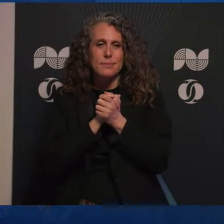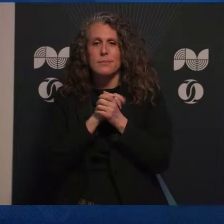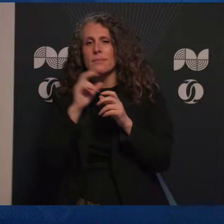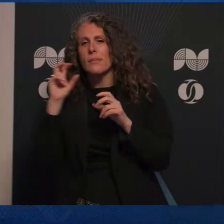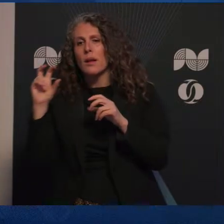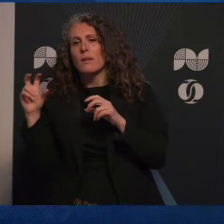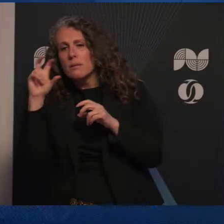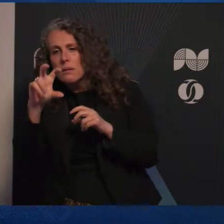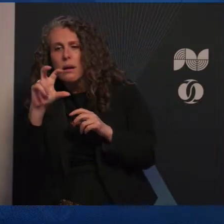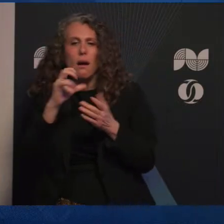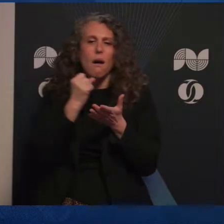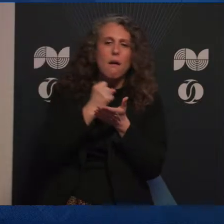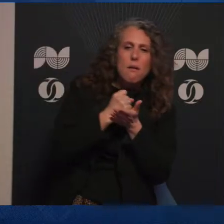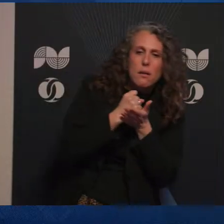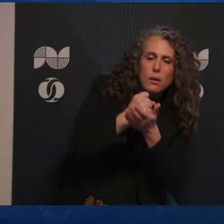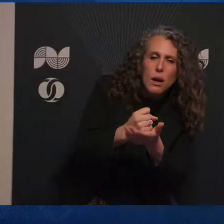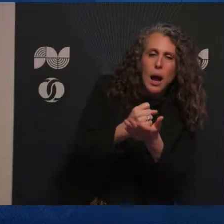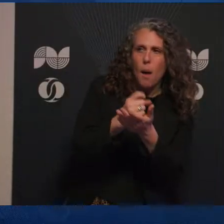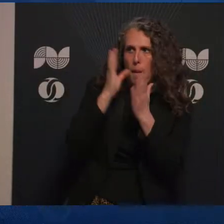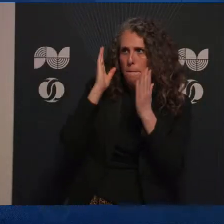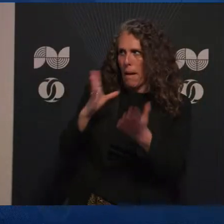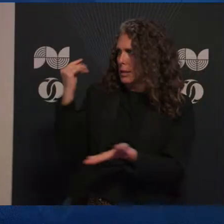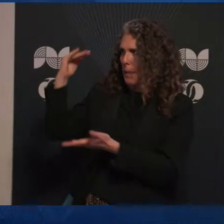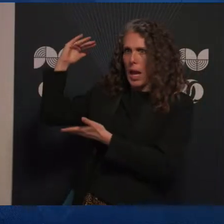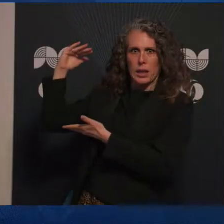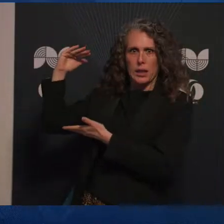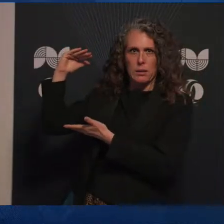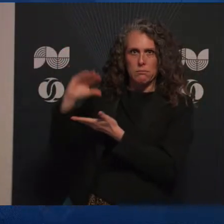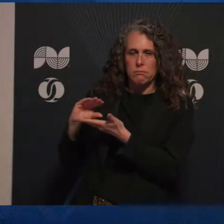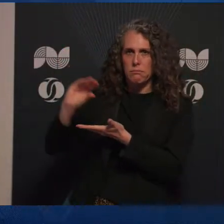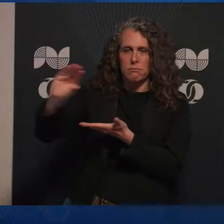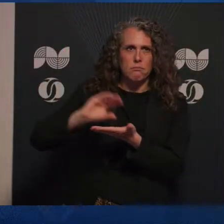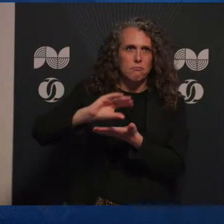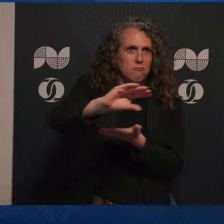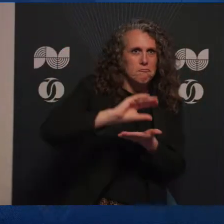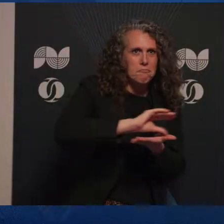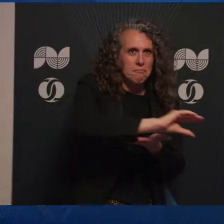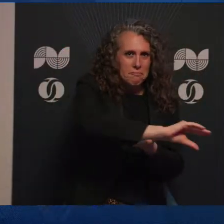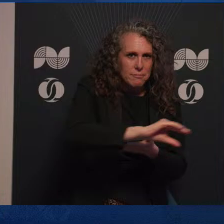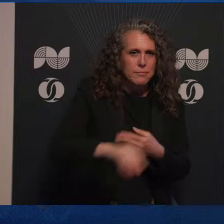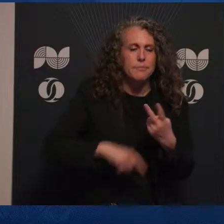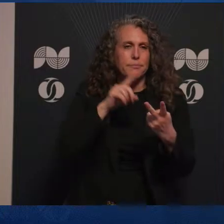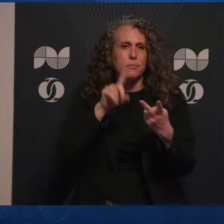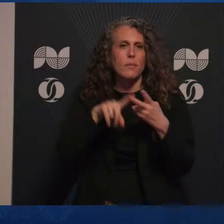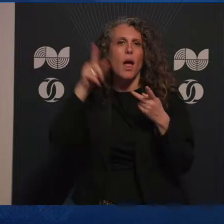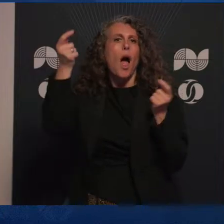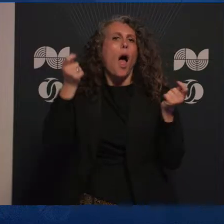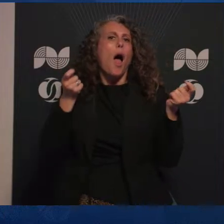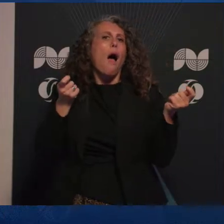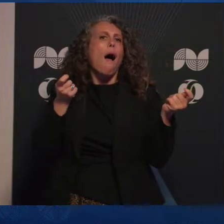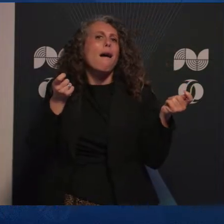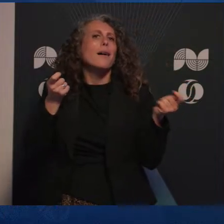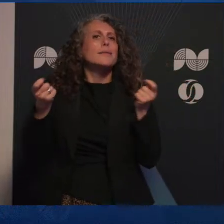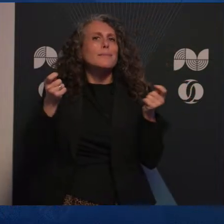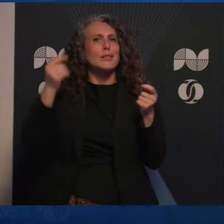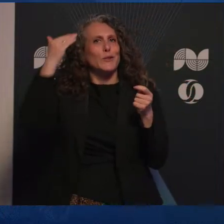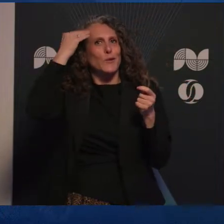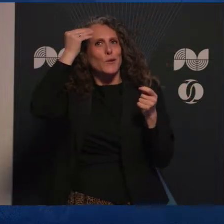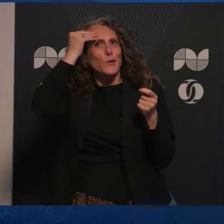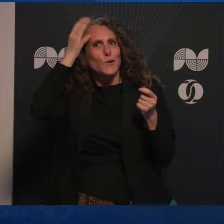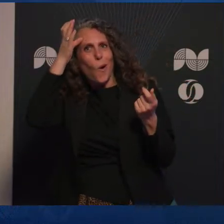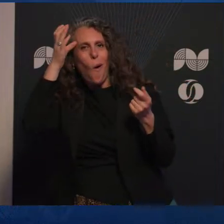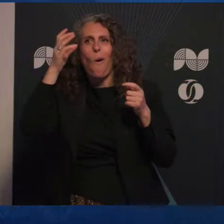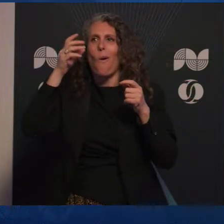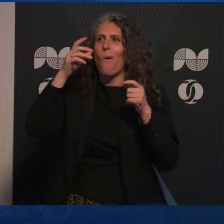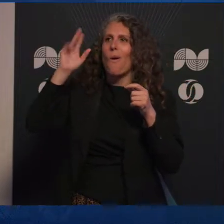cost money. The second thing you need is the administrative capacity. You need government bureaucrats, officials who